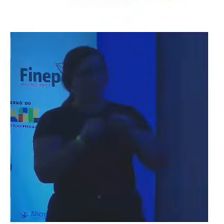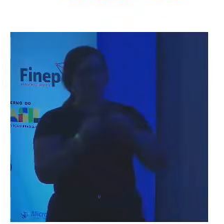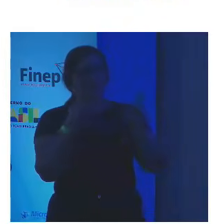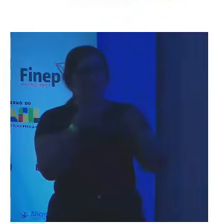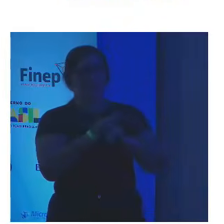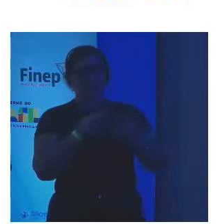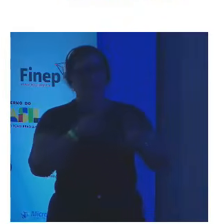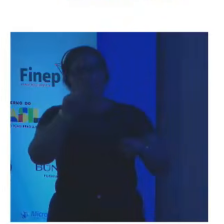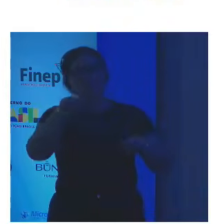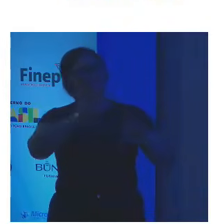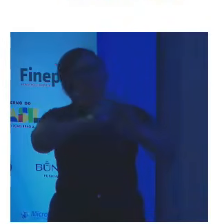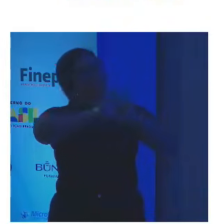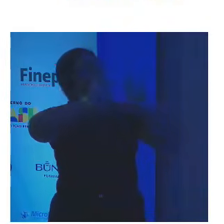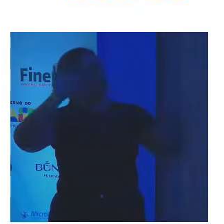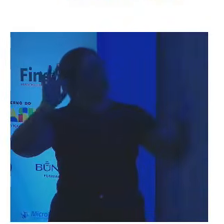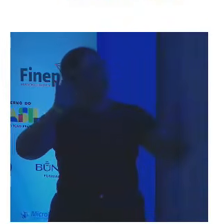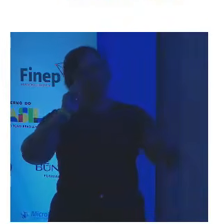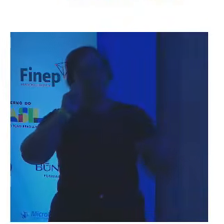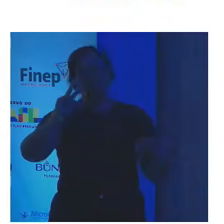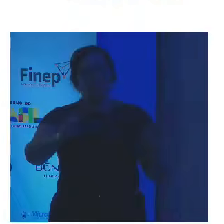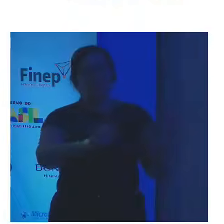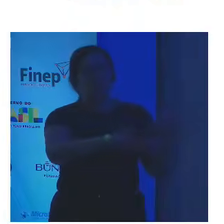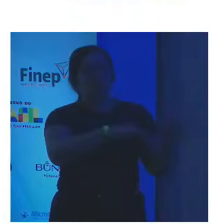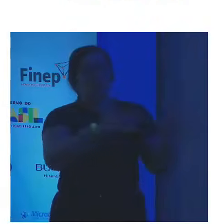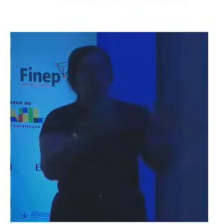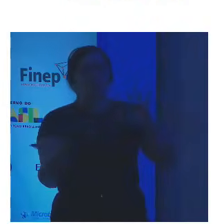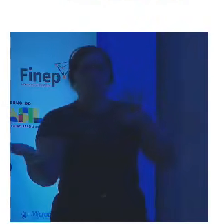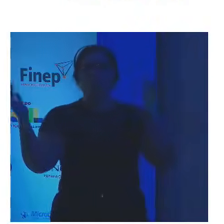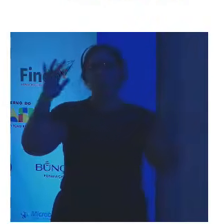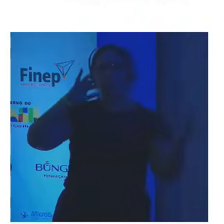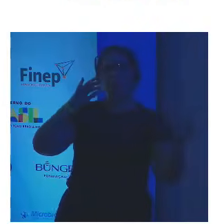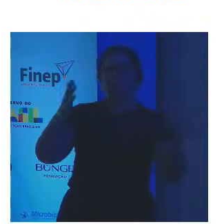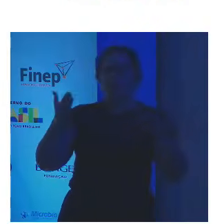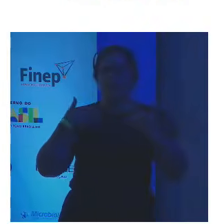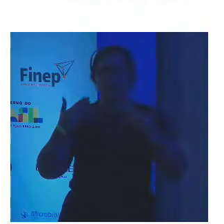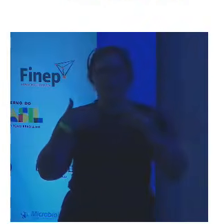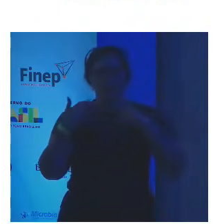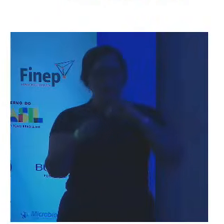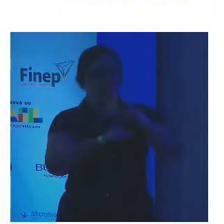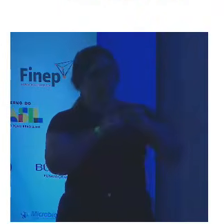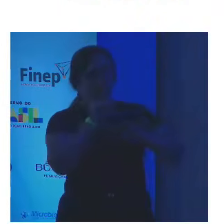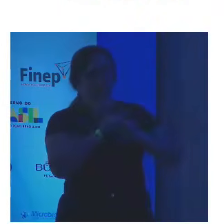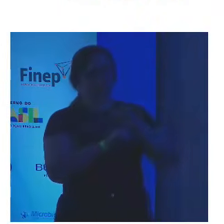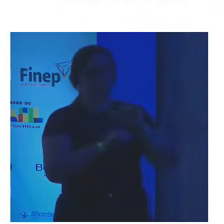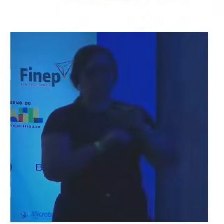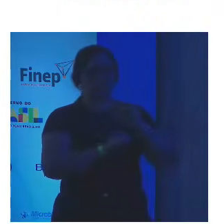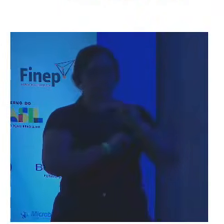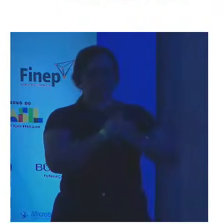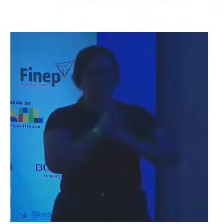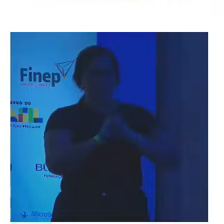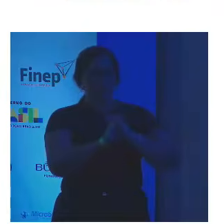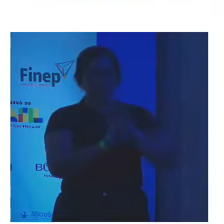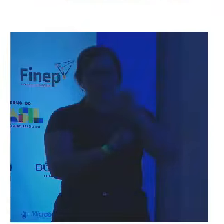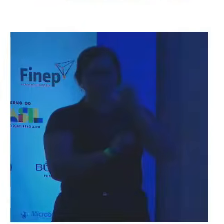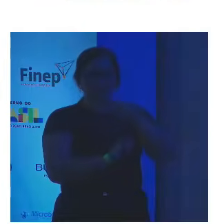the Amanhã heat wave, etc. Digital revolution is that they said, oh,